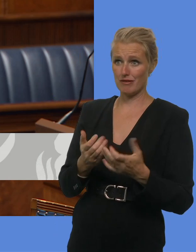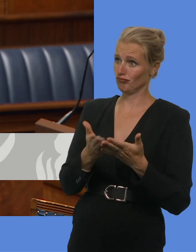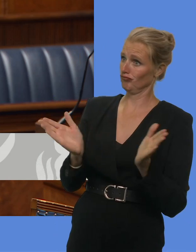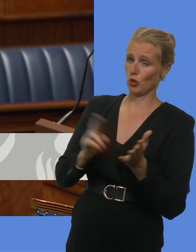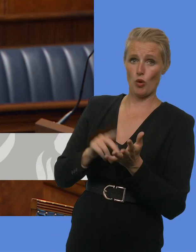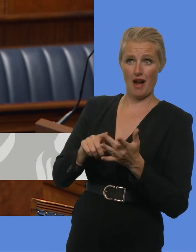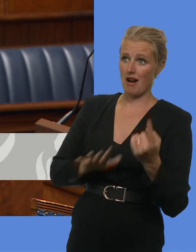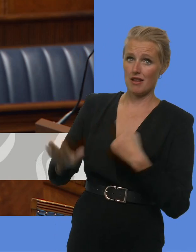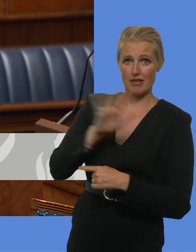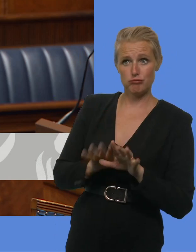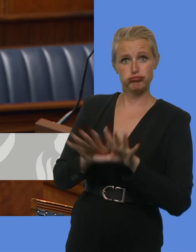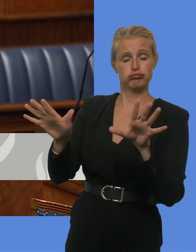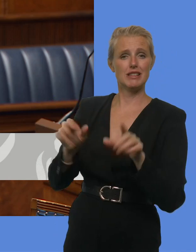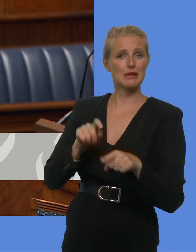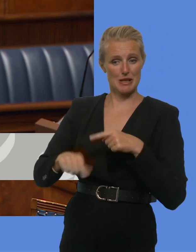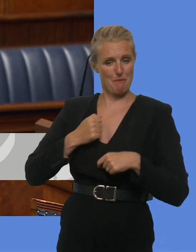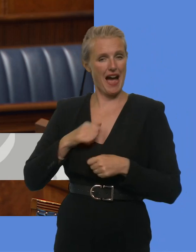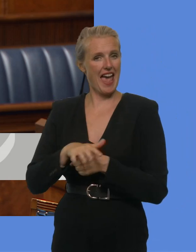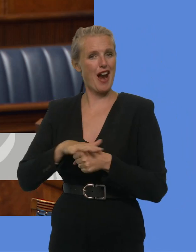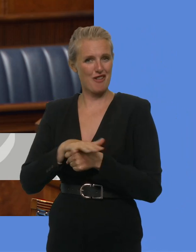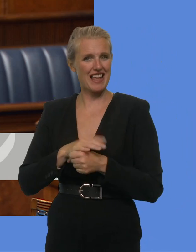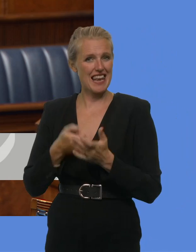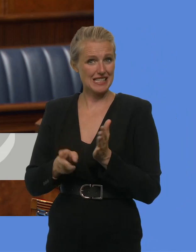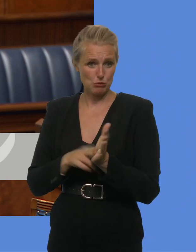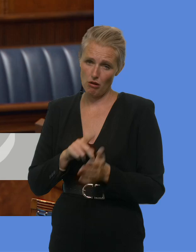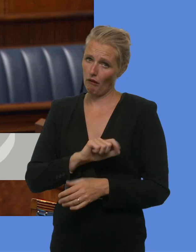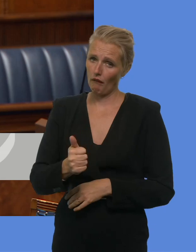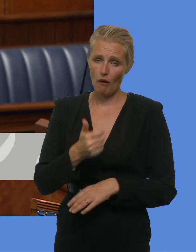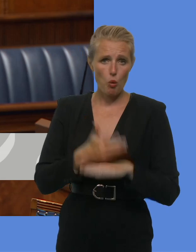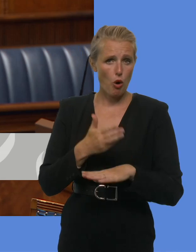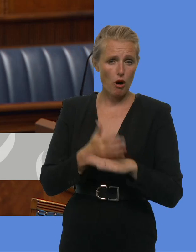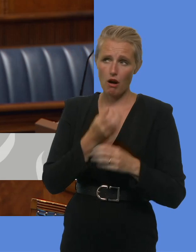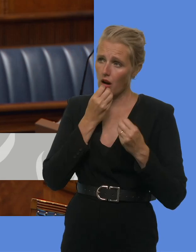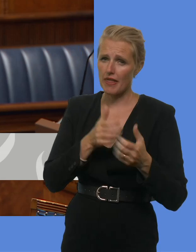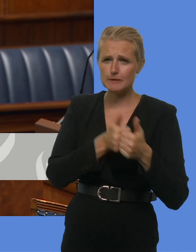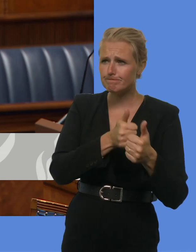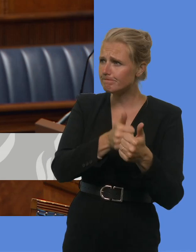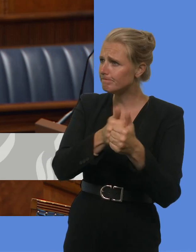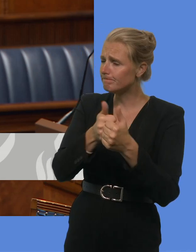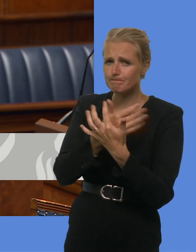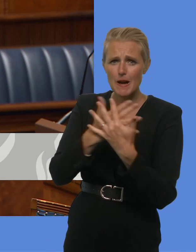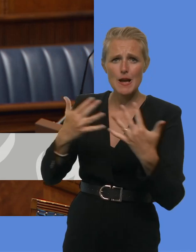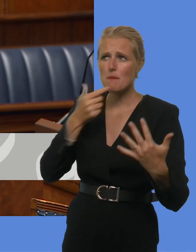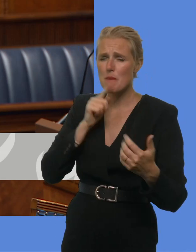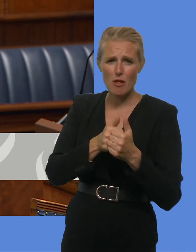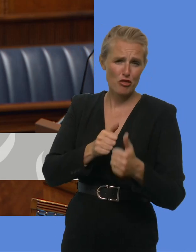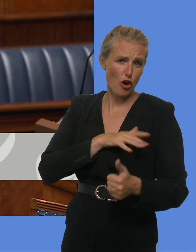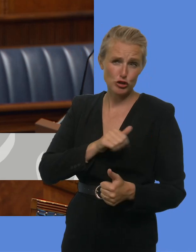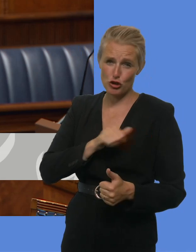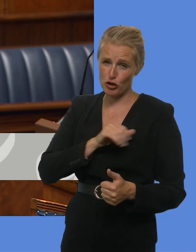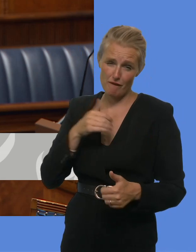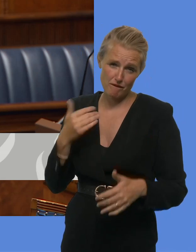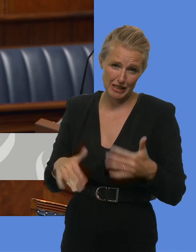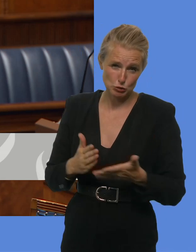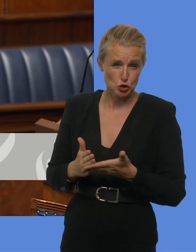Northern Ireland, including in my own constituency based in Lisburn, really supporting so many thousands of victims and survivors.